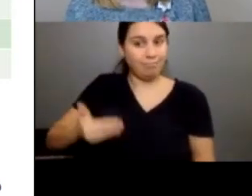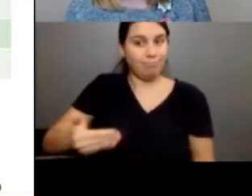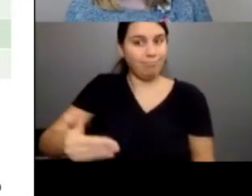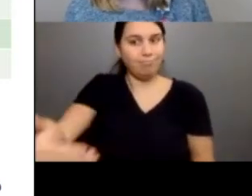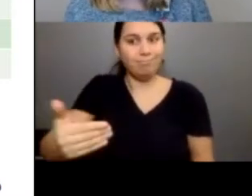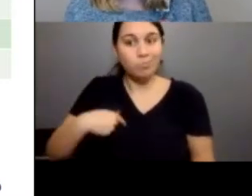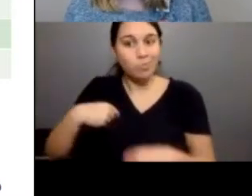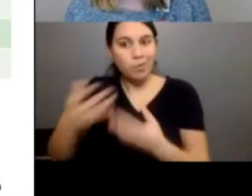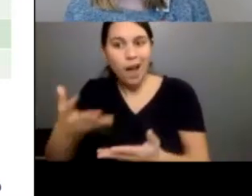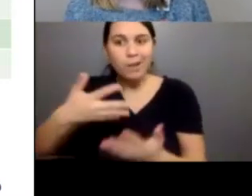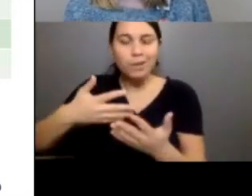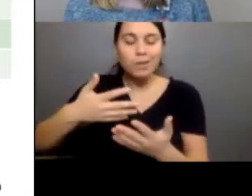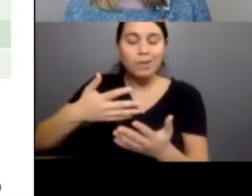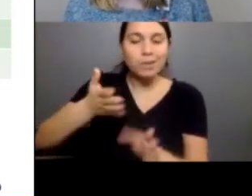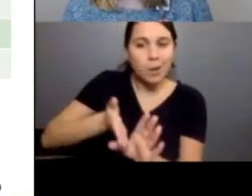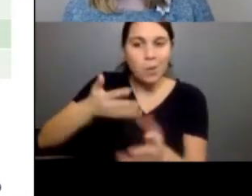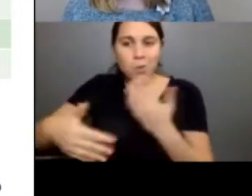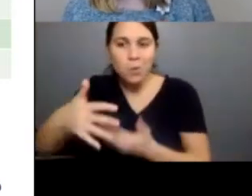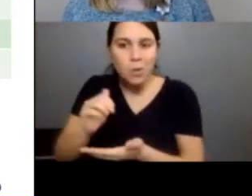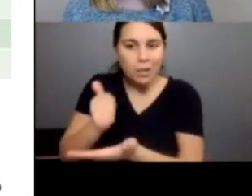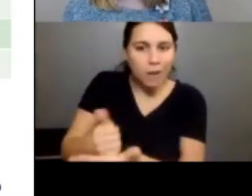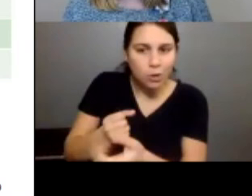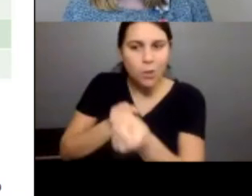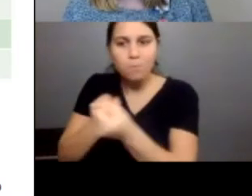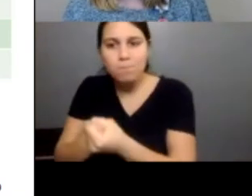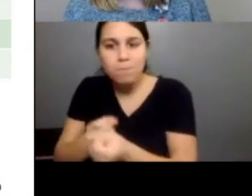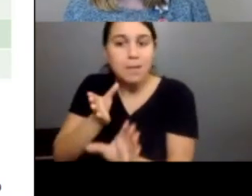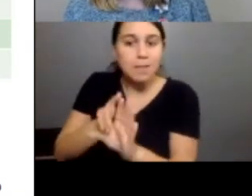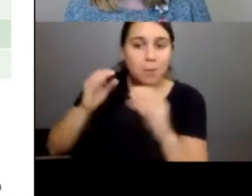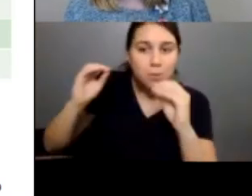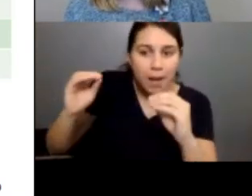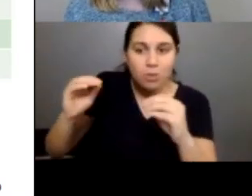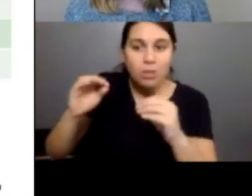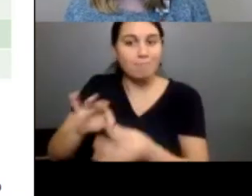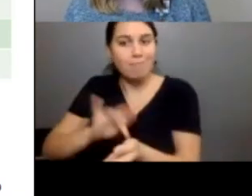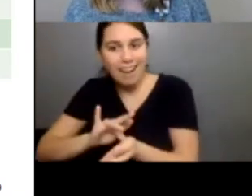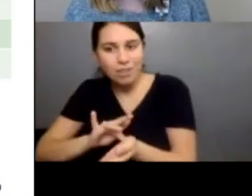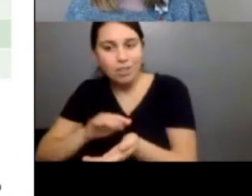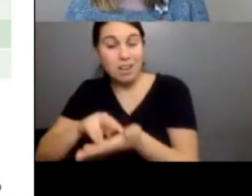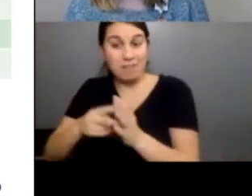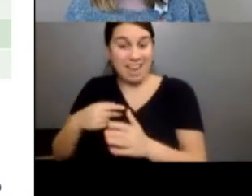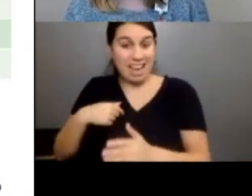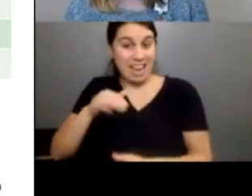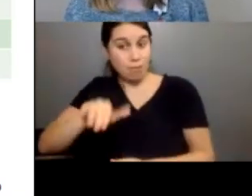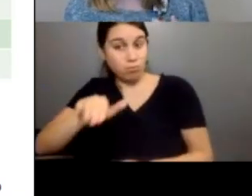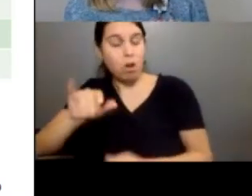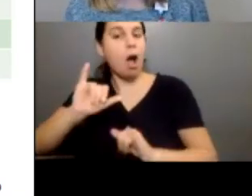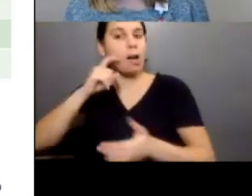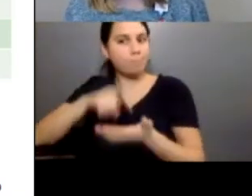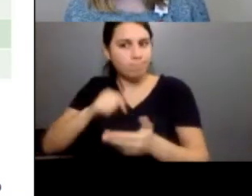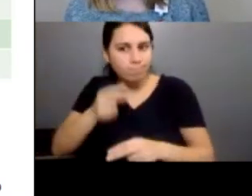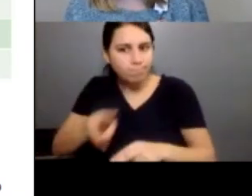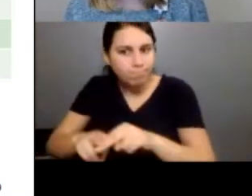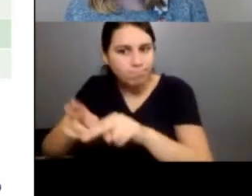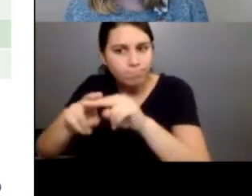providing psychosocial interventions and providing psychoeducation on the medication. She also did not